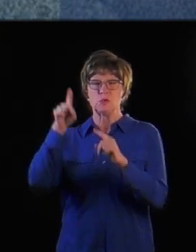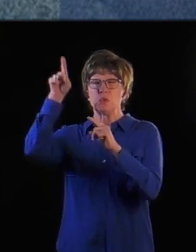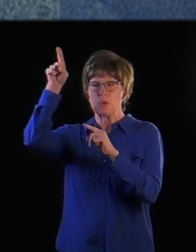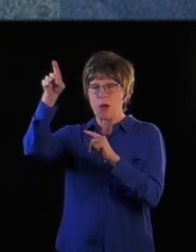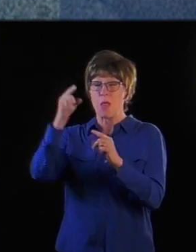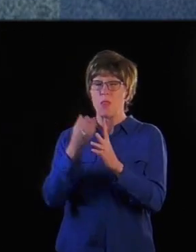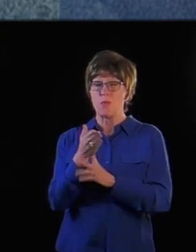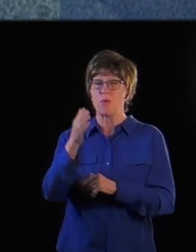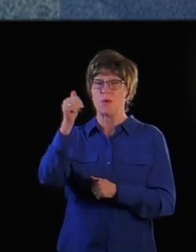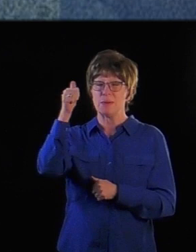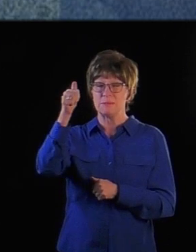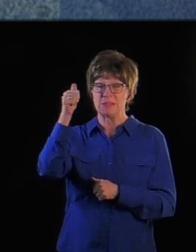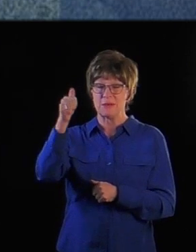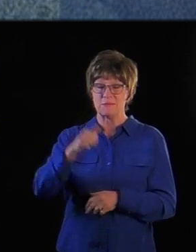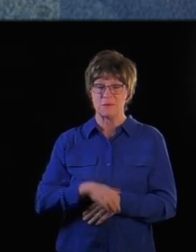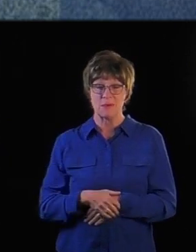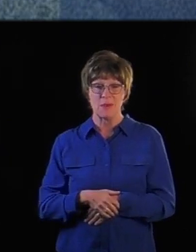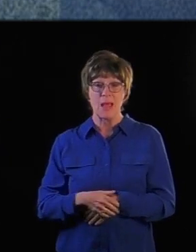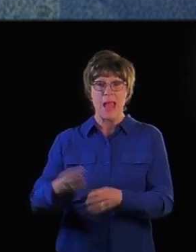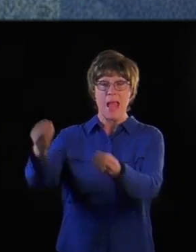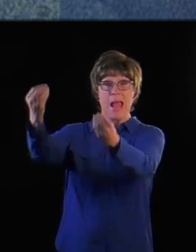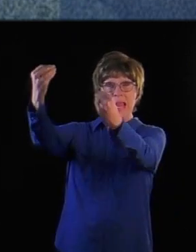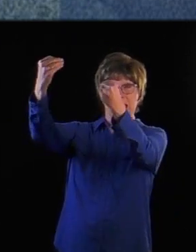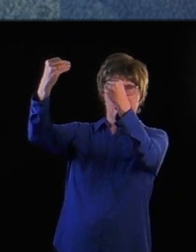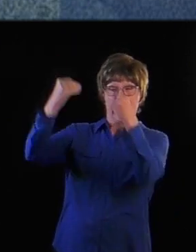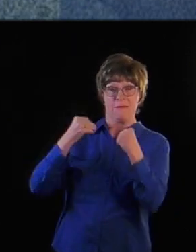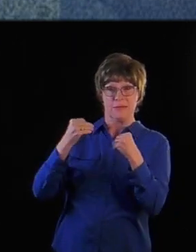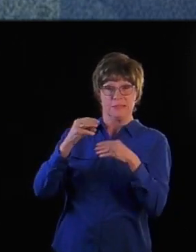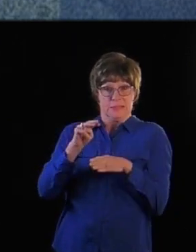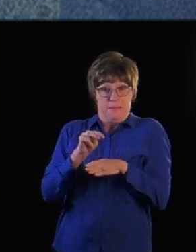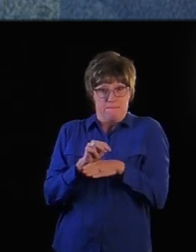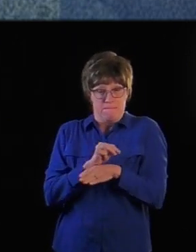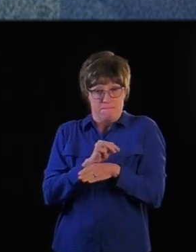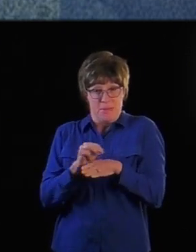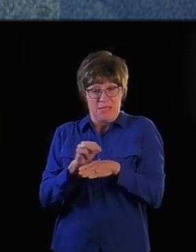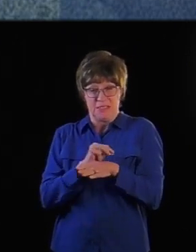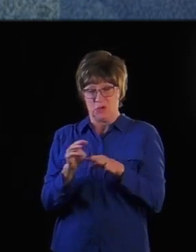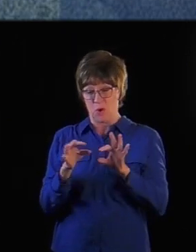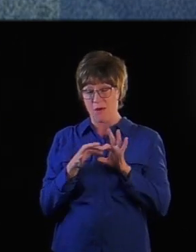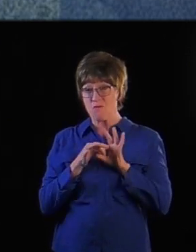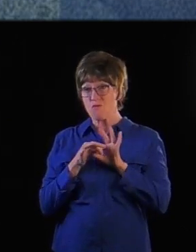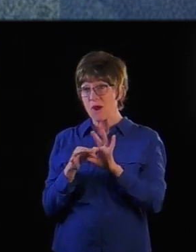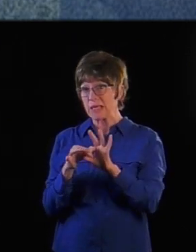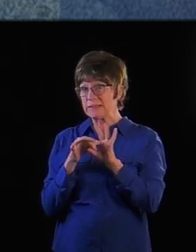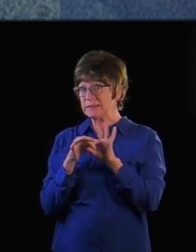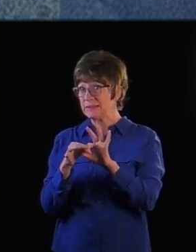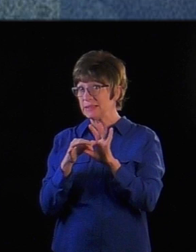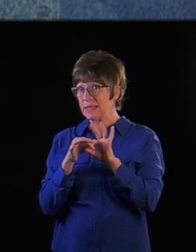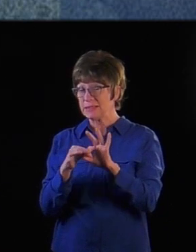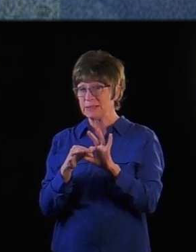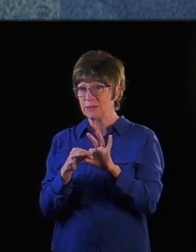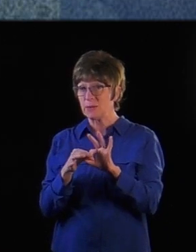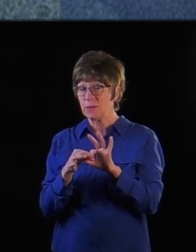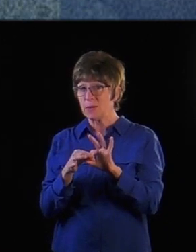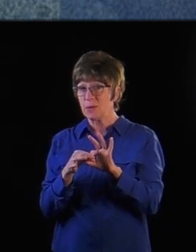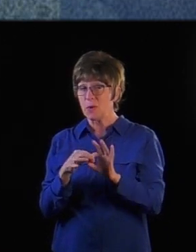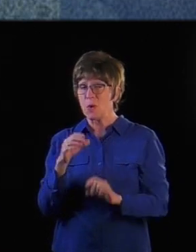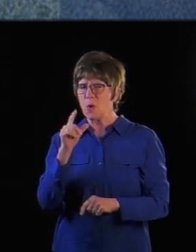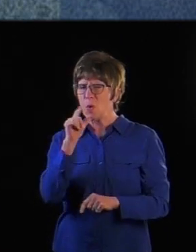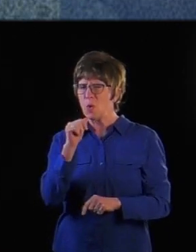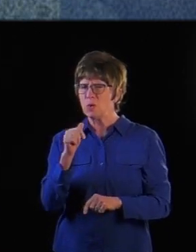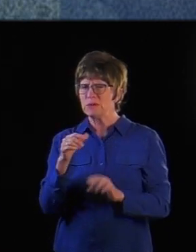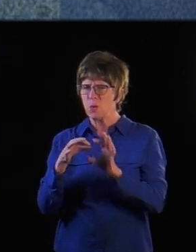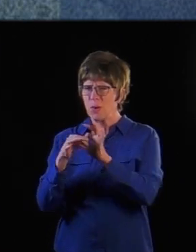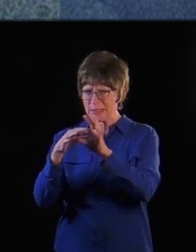And gave us the ministry of reconciliation. So who is the